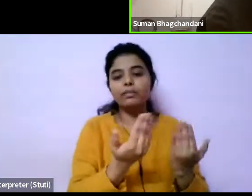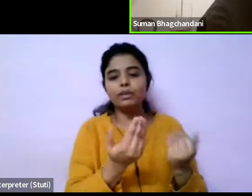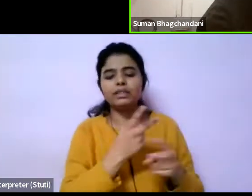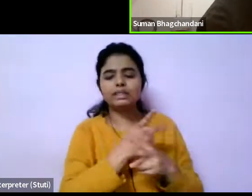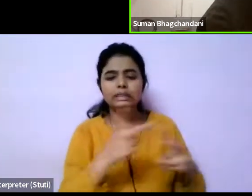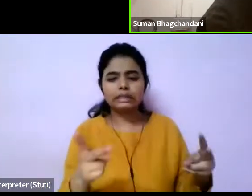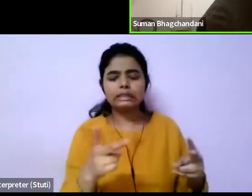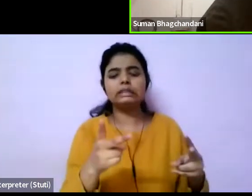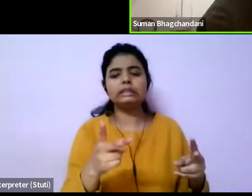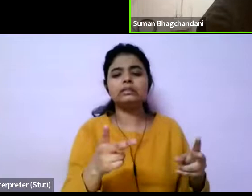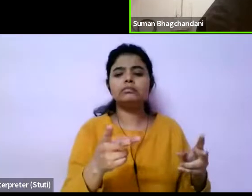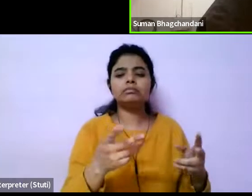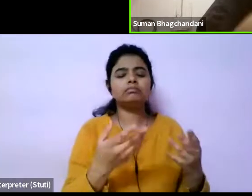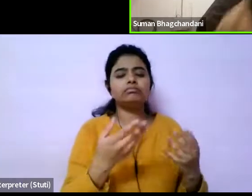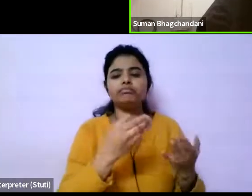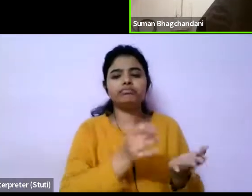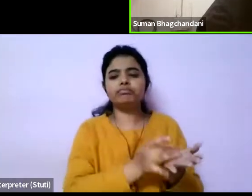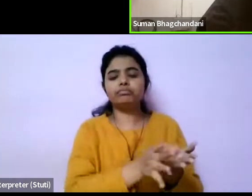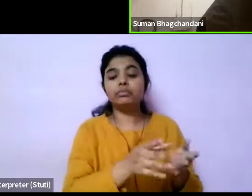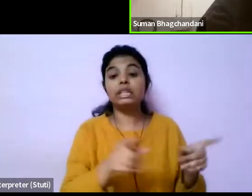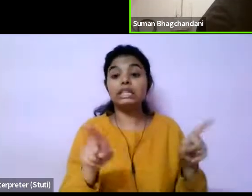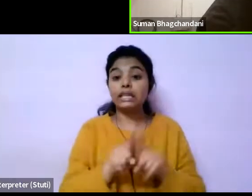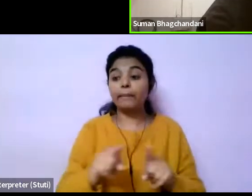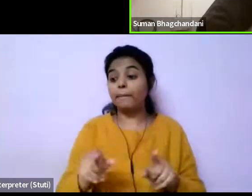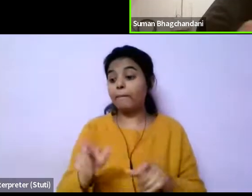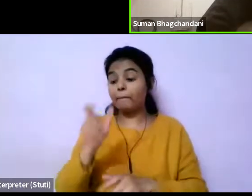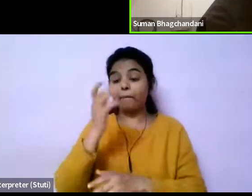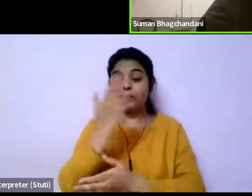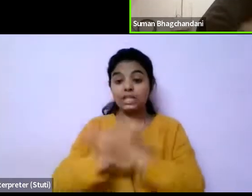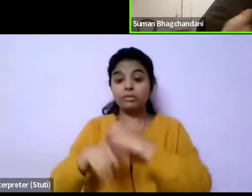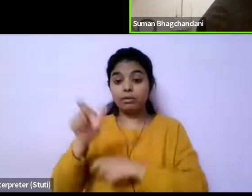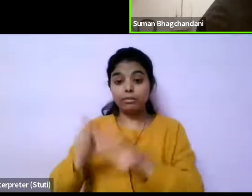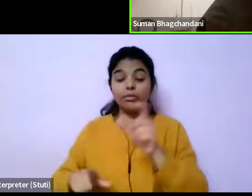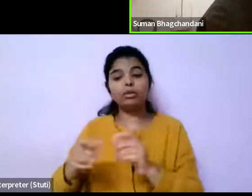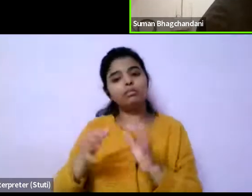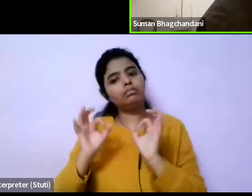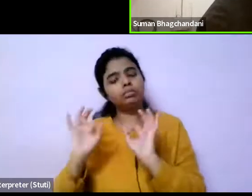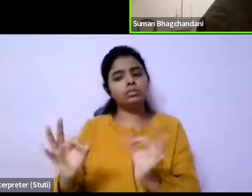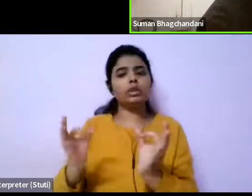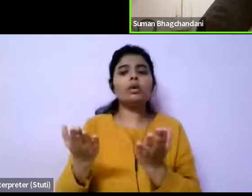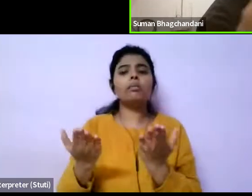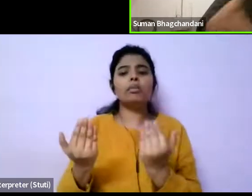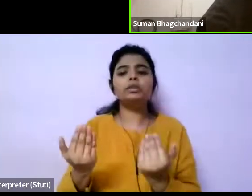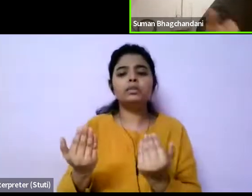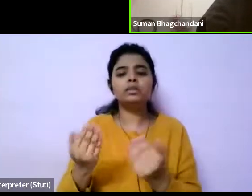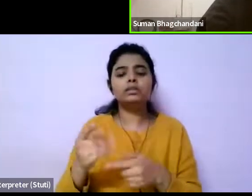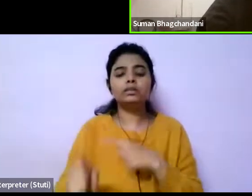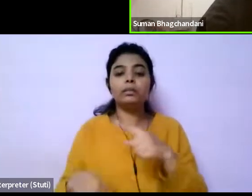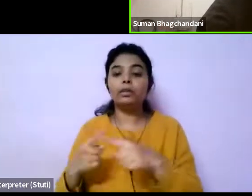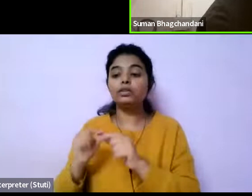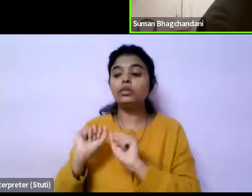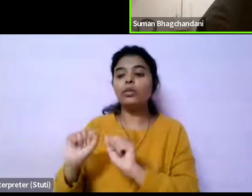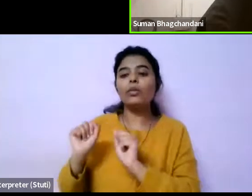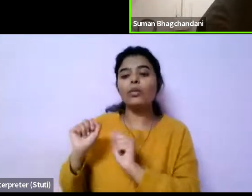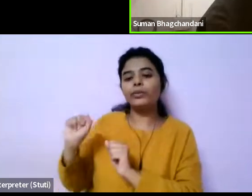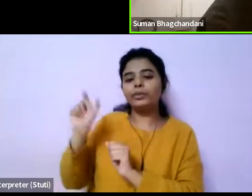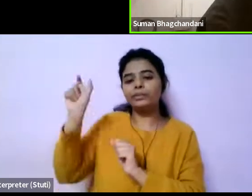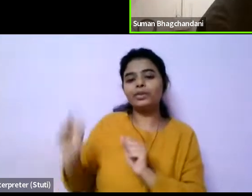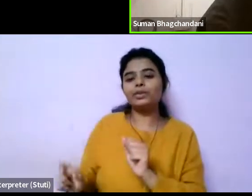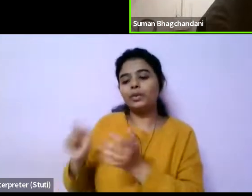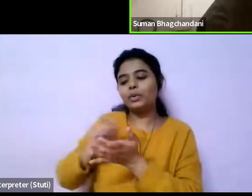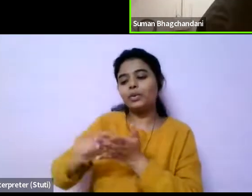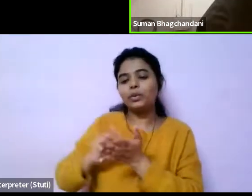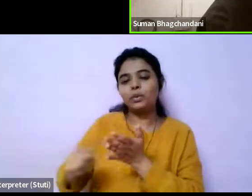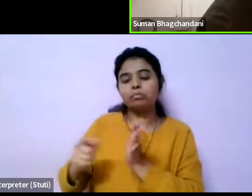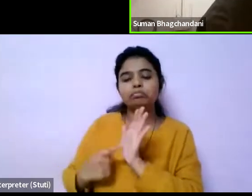of classical dance, the person becomes an embodiment of dance and narrates their own autobiography through the movement pattern individual to